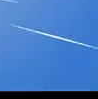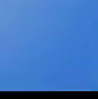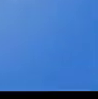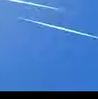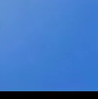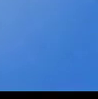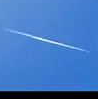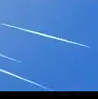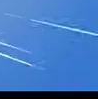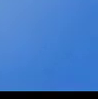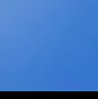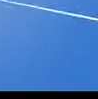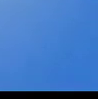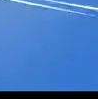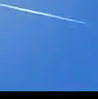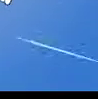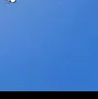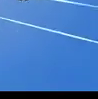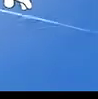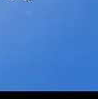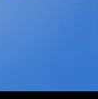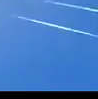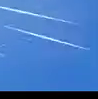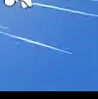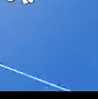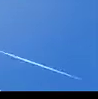Welcome and study with Tanzania Institute of Education.